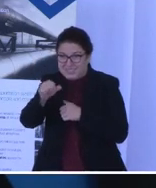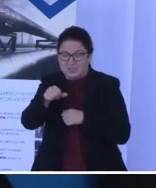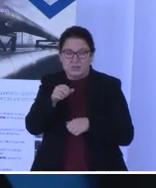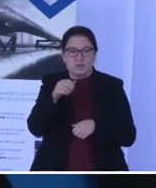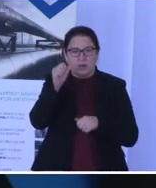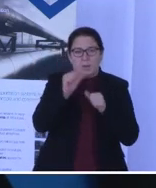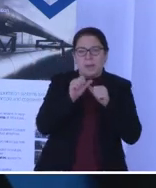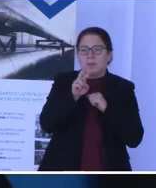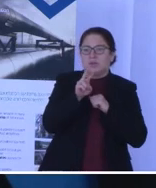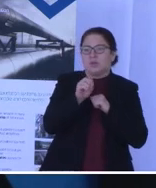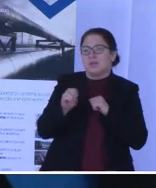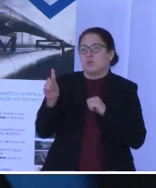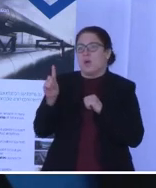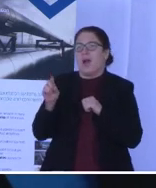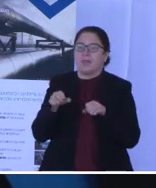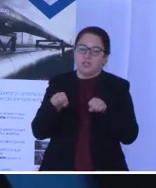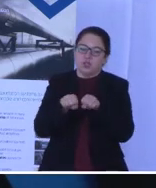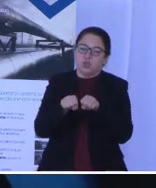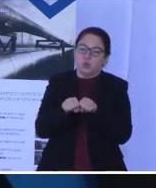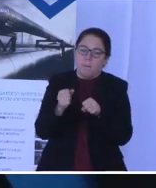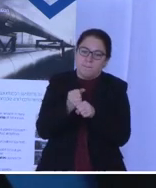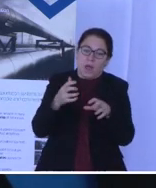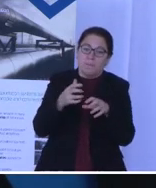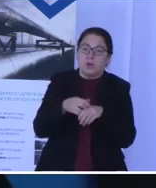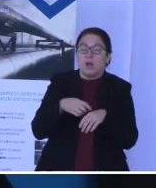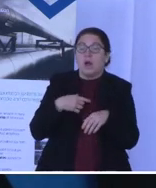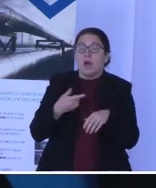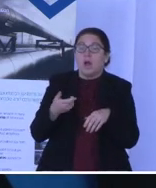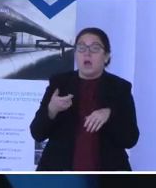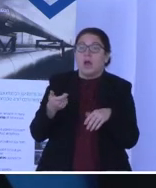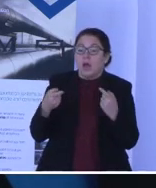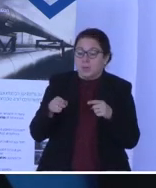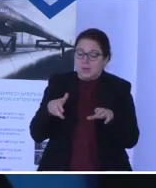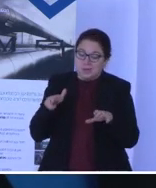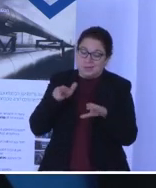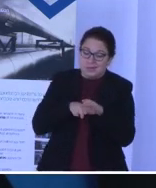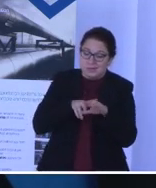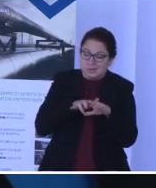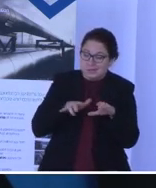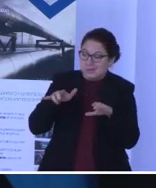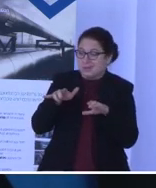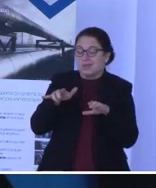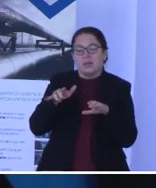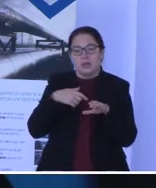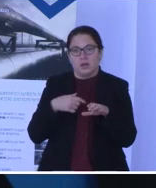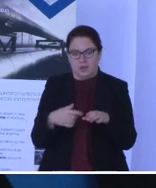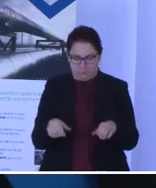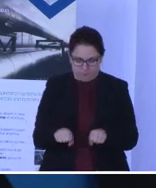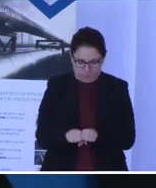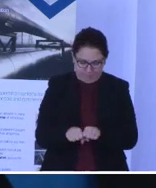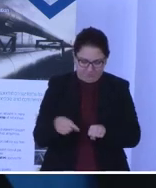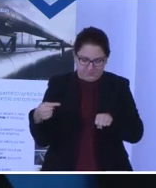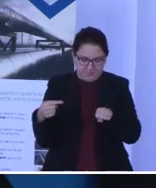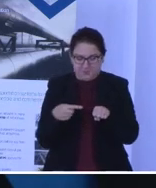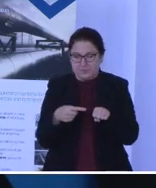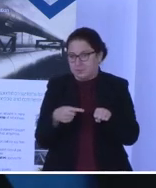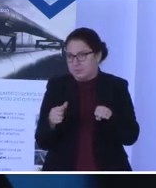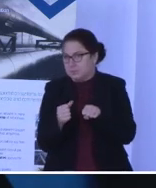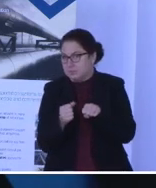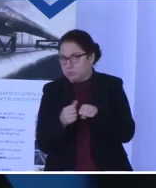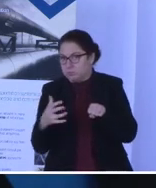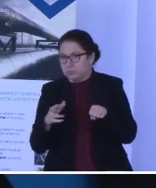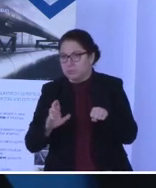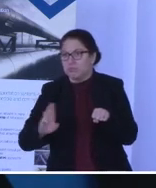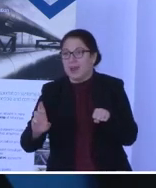shoe bomber who had plastic explosives concealed in his shoe. He boarded in Paris, so it wasn't